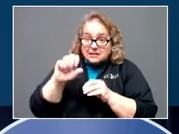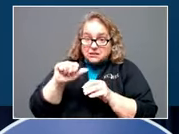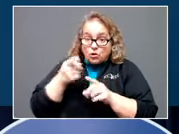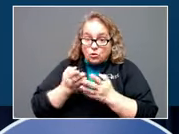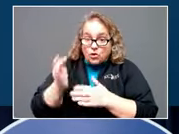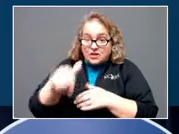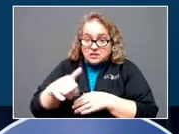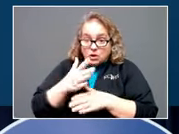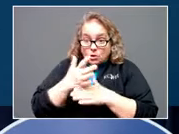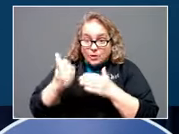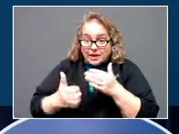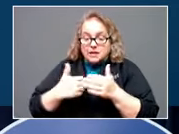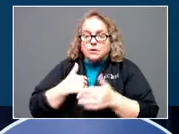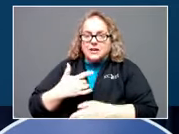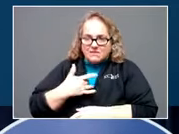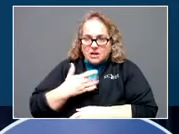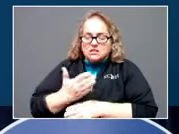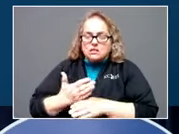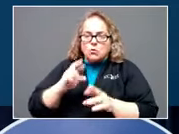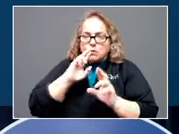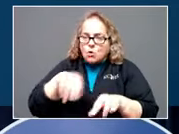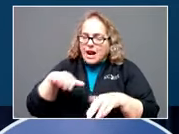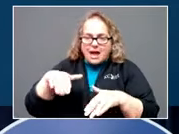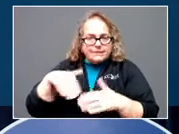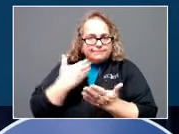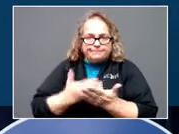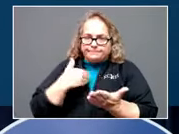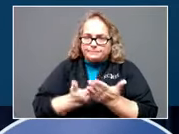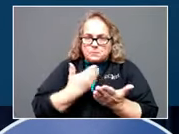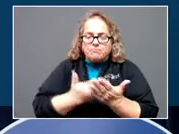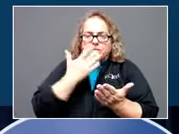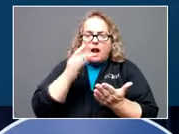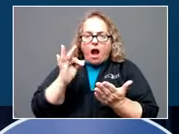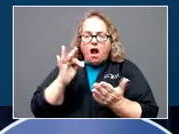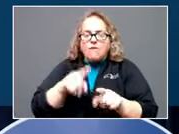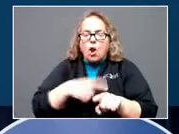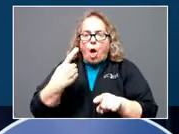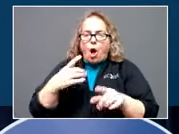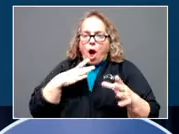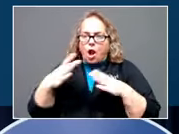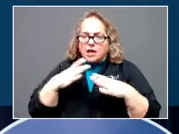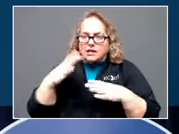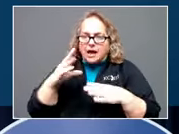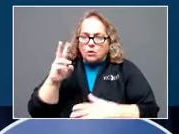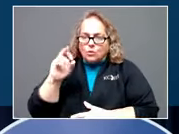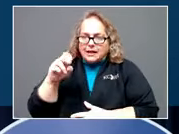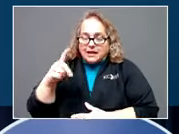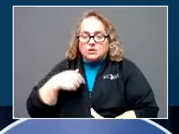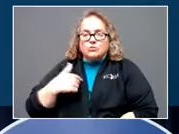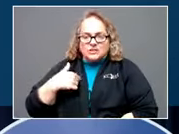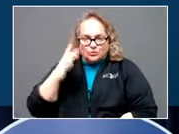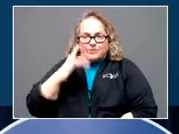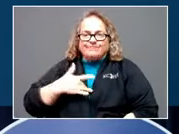are some reports that haven't come in because of the long holiday weekend, and we are likely to see a further